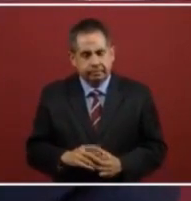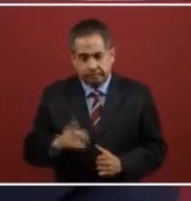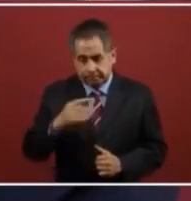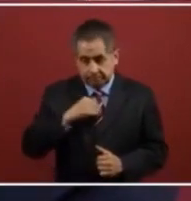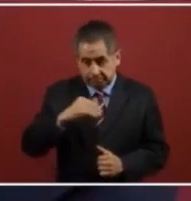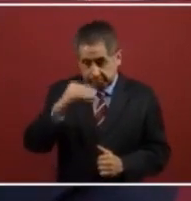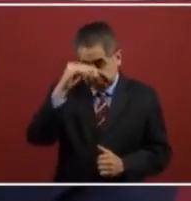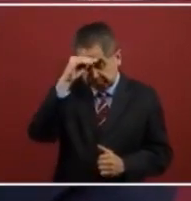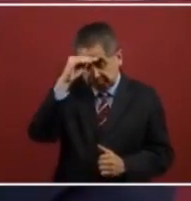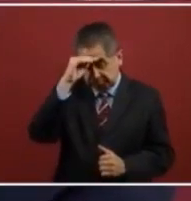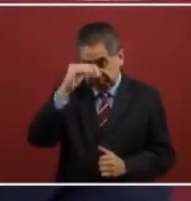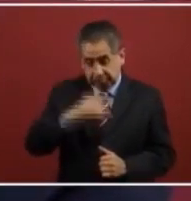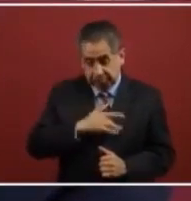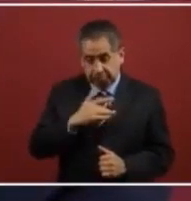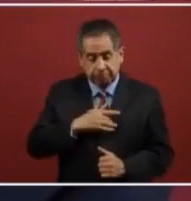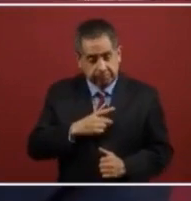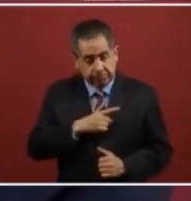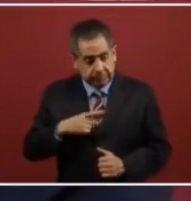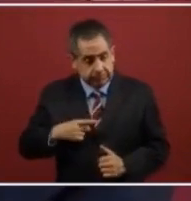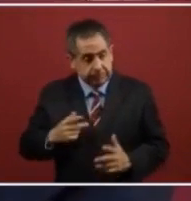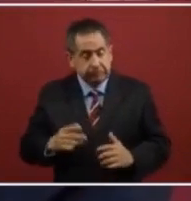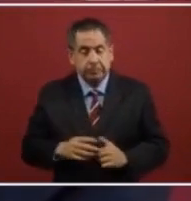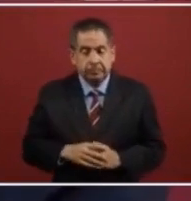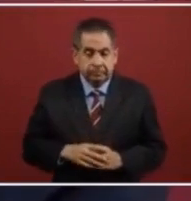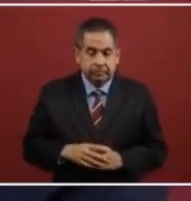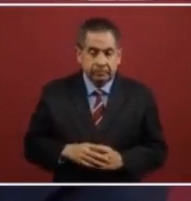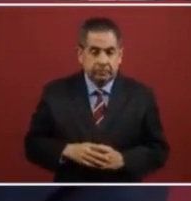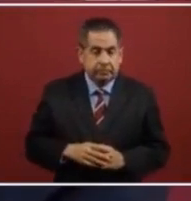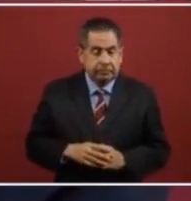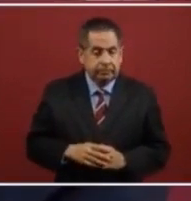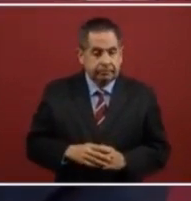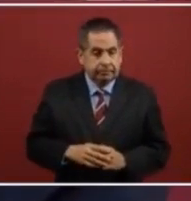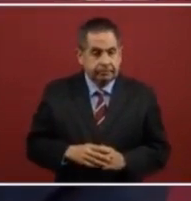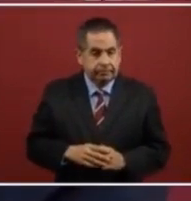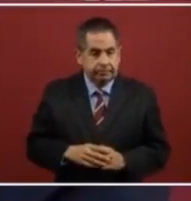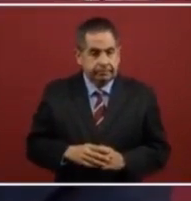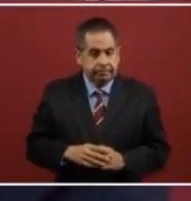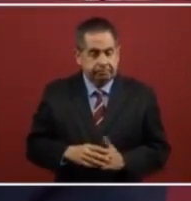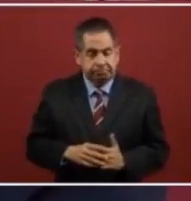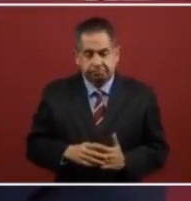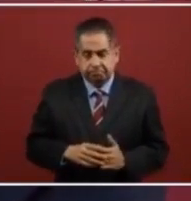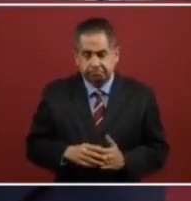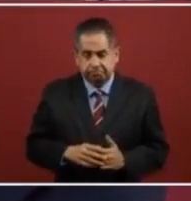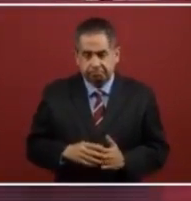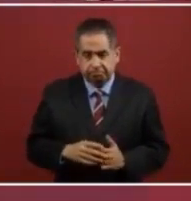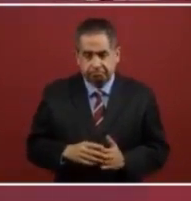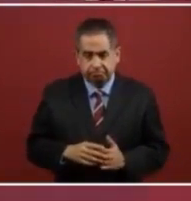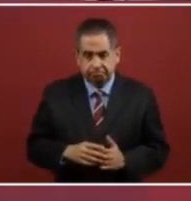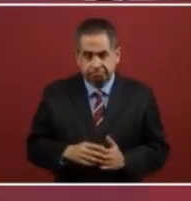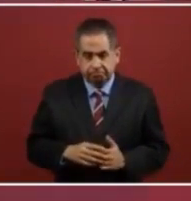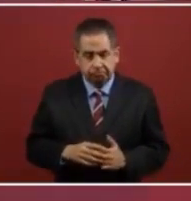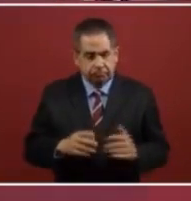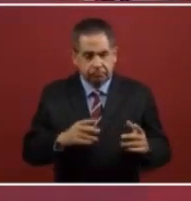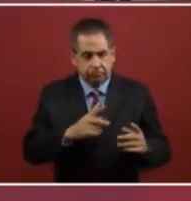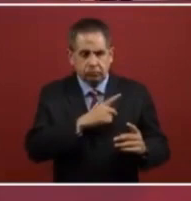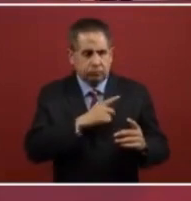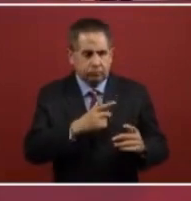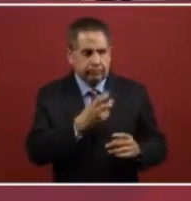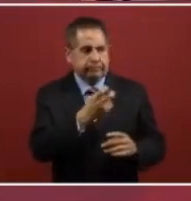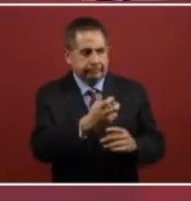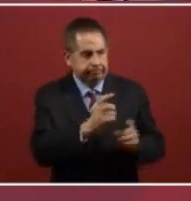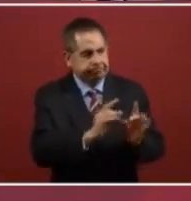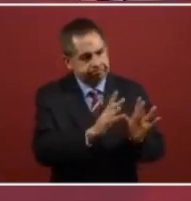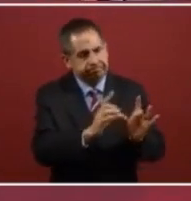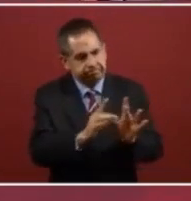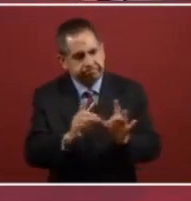Pienso que I think se that debe we need to de evitar que se den estas cosas si